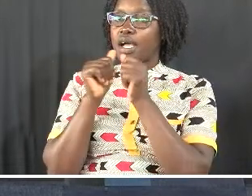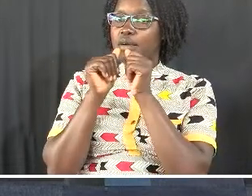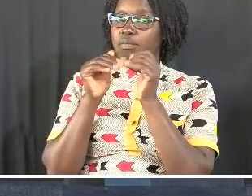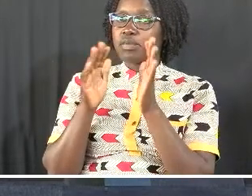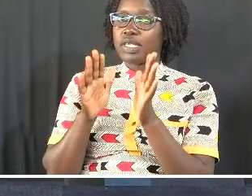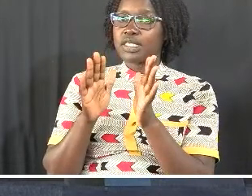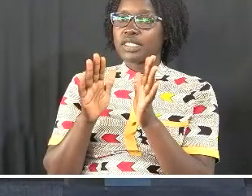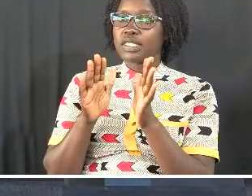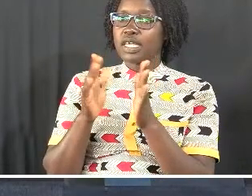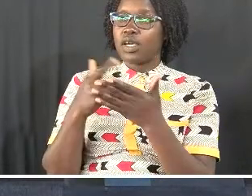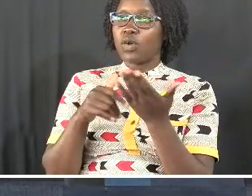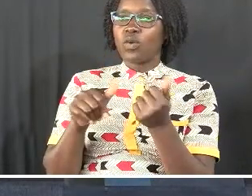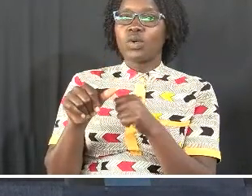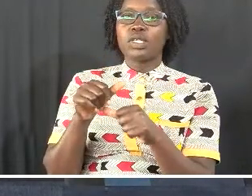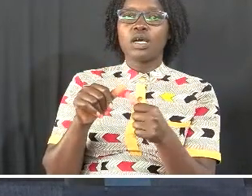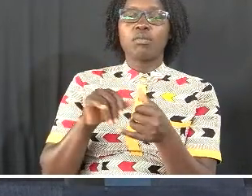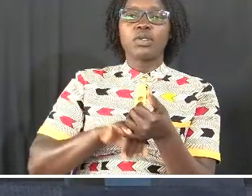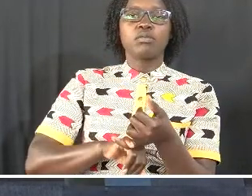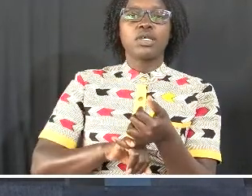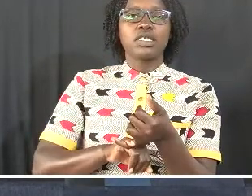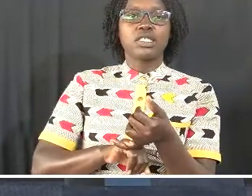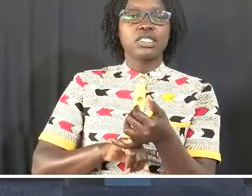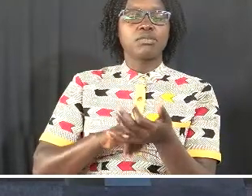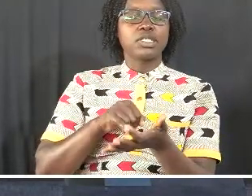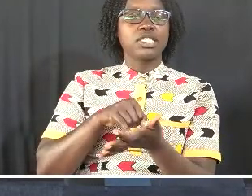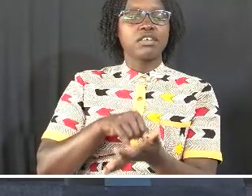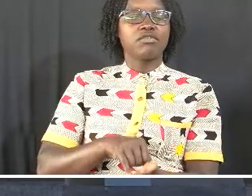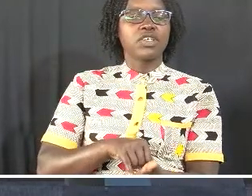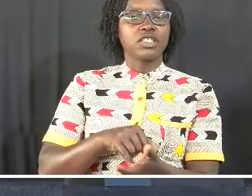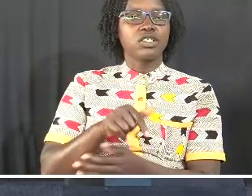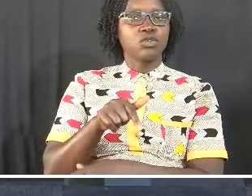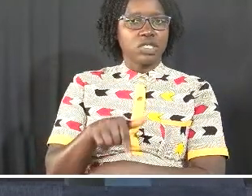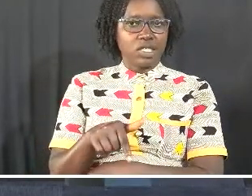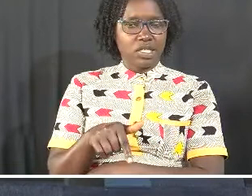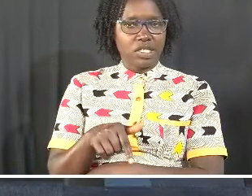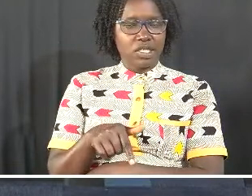Talk about marriages being wreaked havoc today.